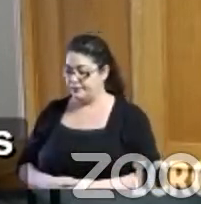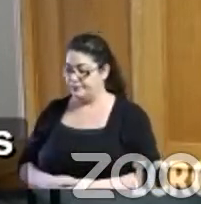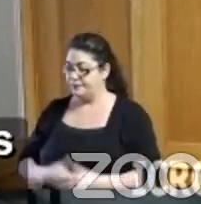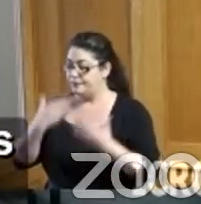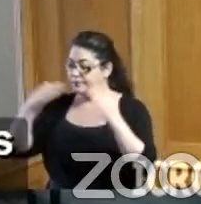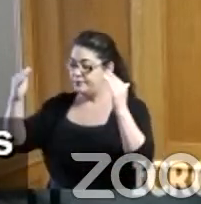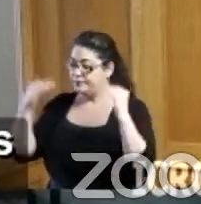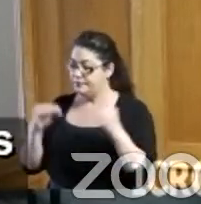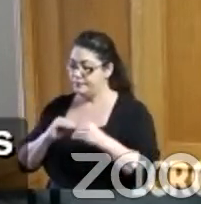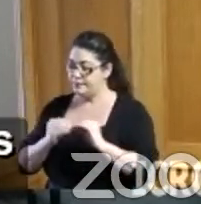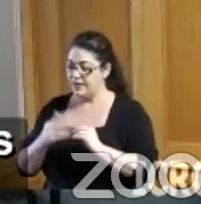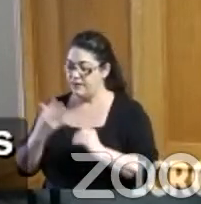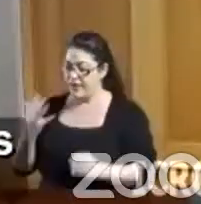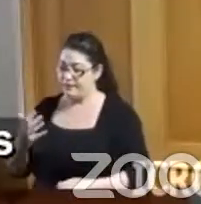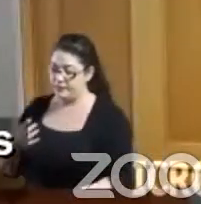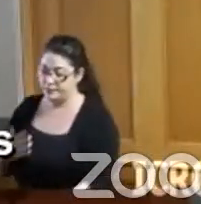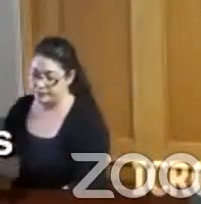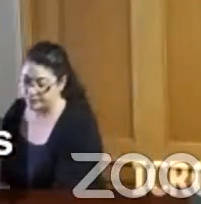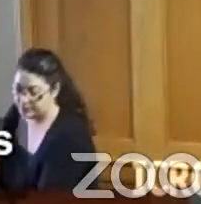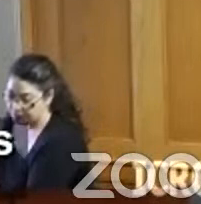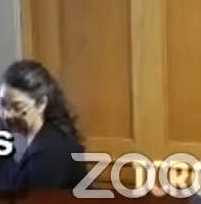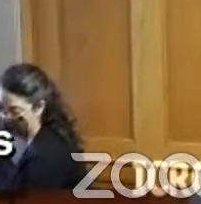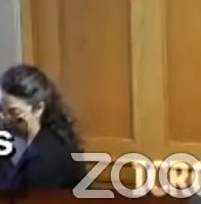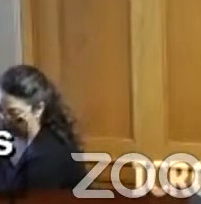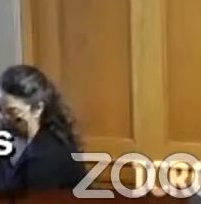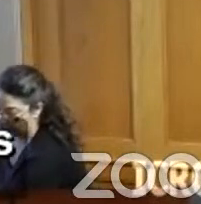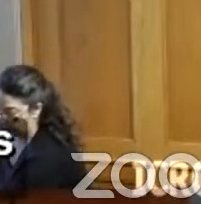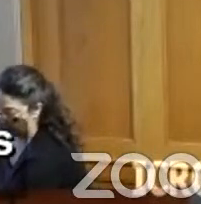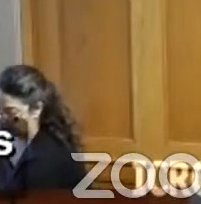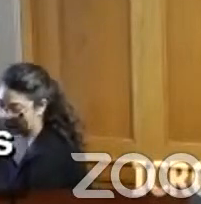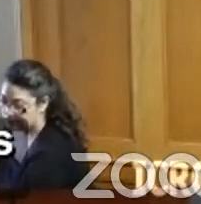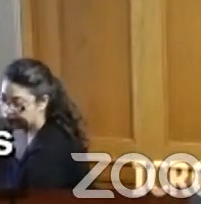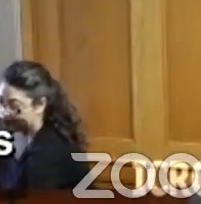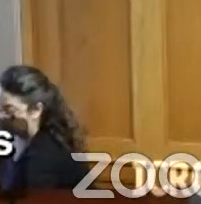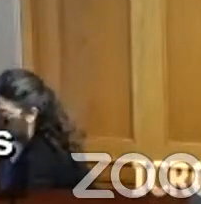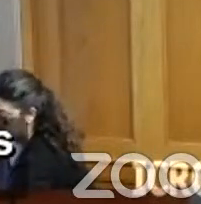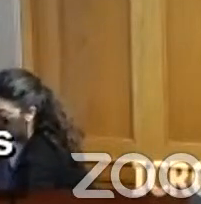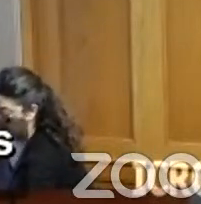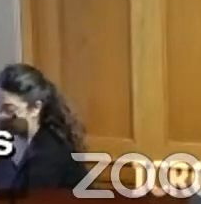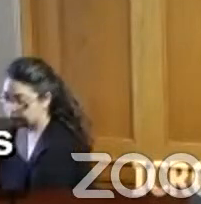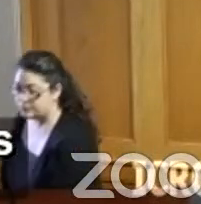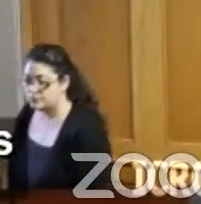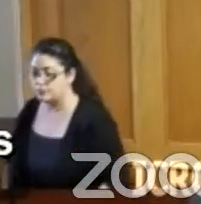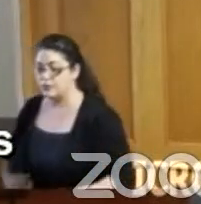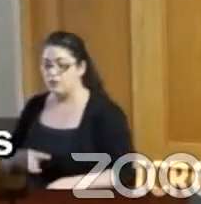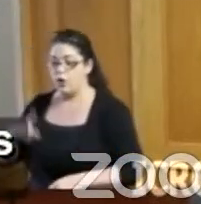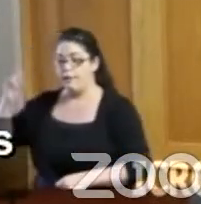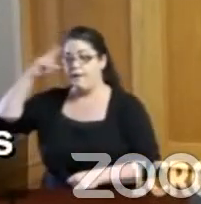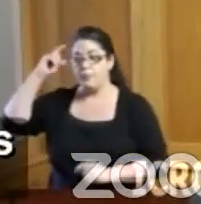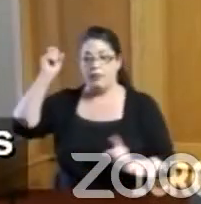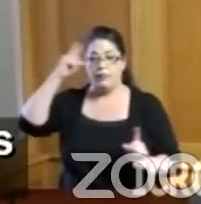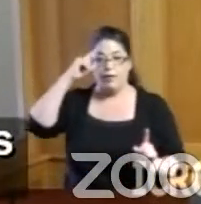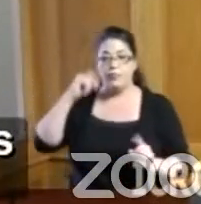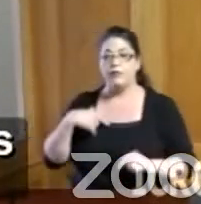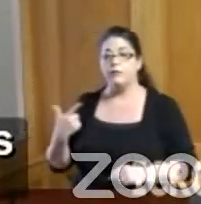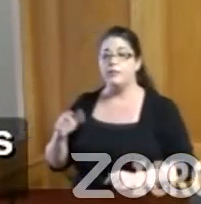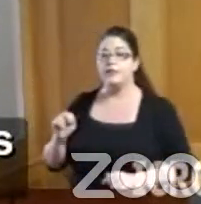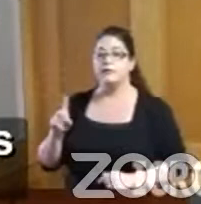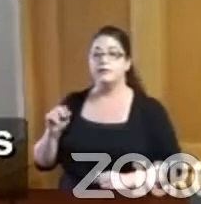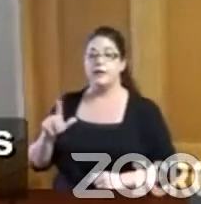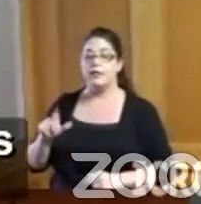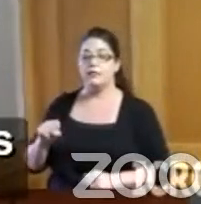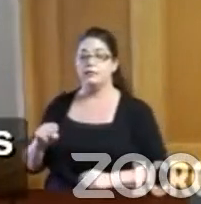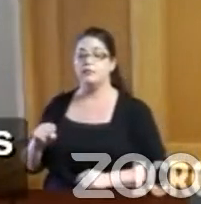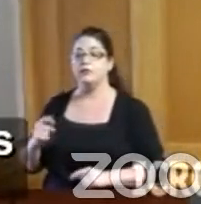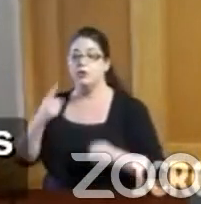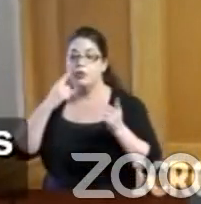number 5. Item number 5 is a resolution for an intergovernmental agreement with the Village of Glendale for